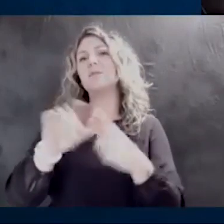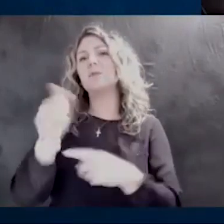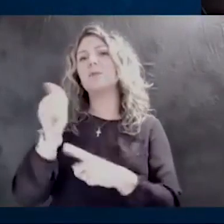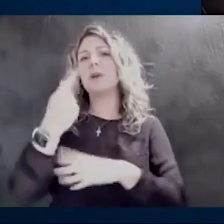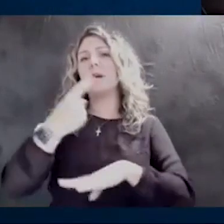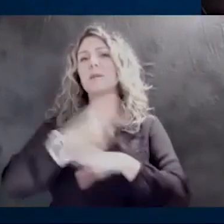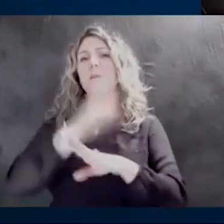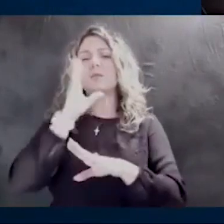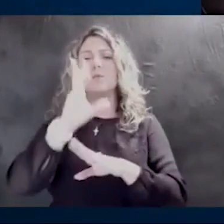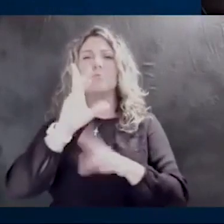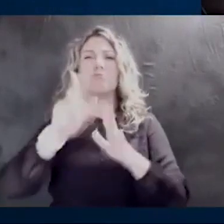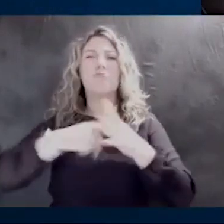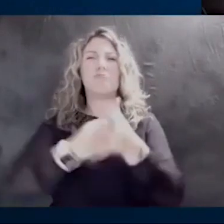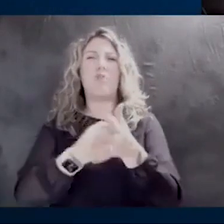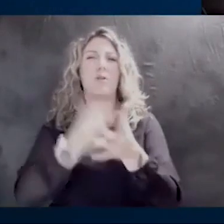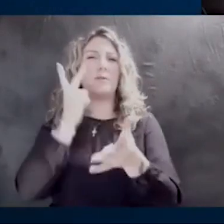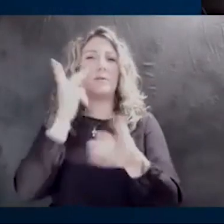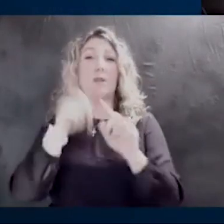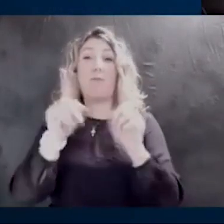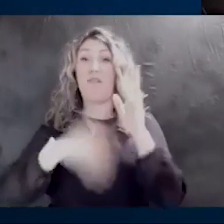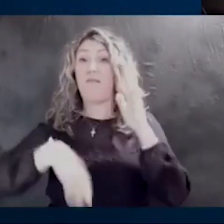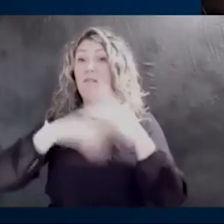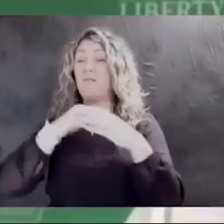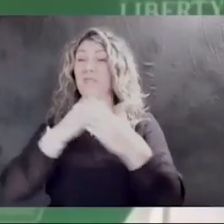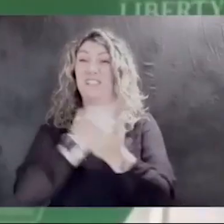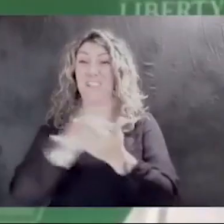takes up to 6 weeks to see all the impact, I think.